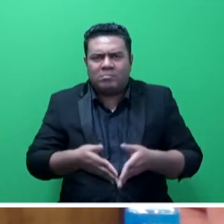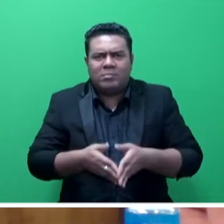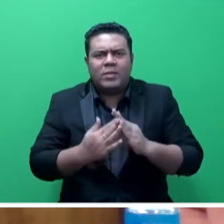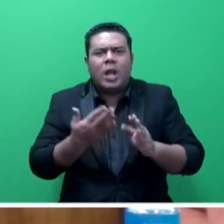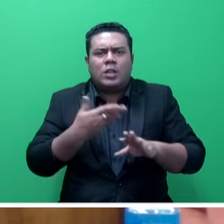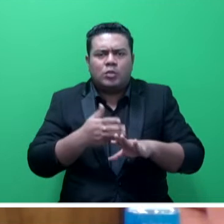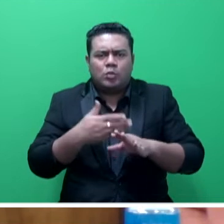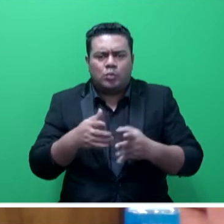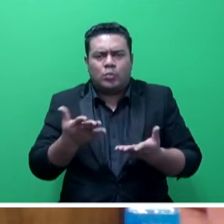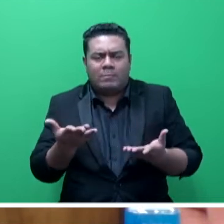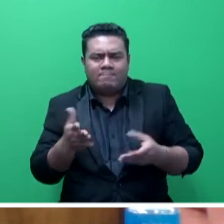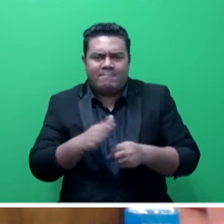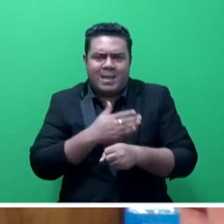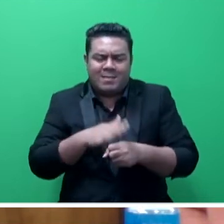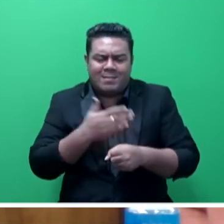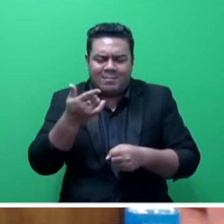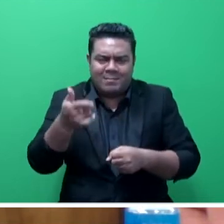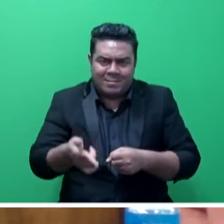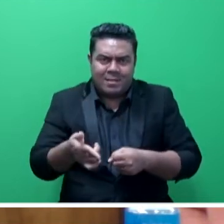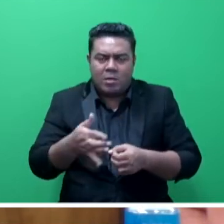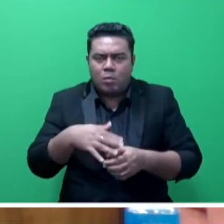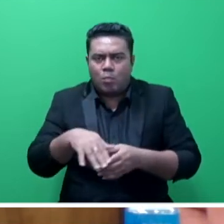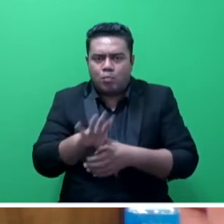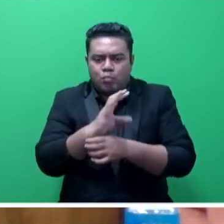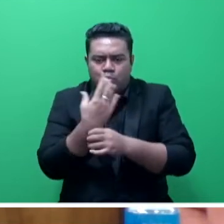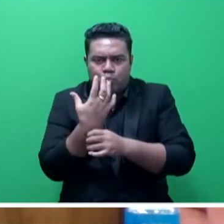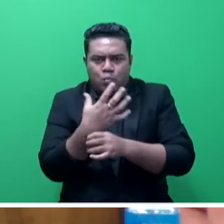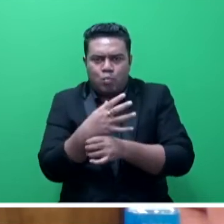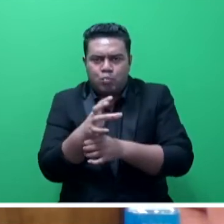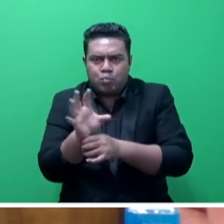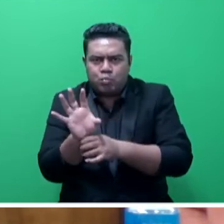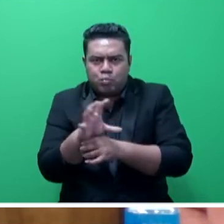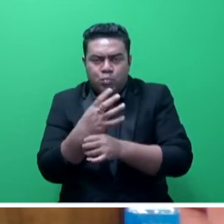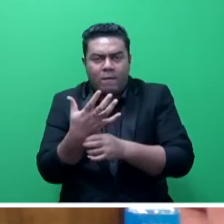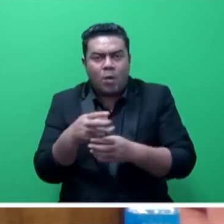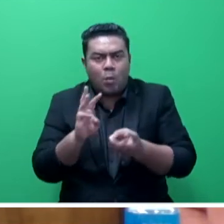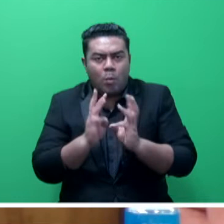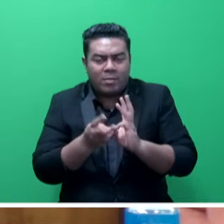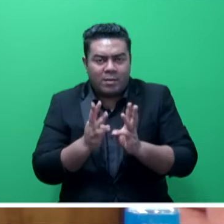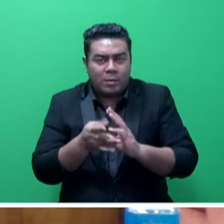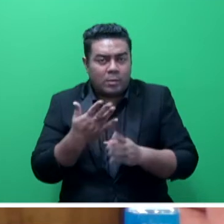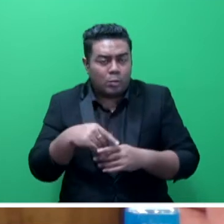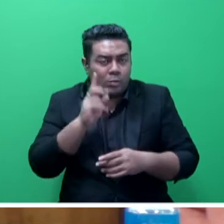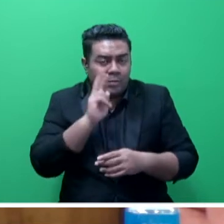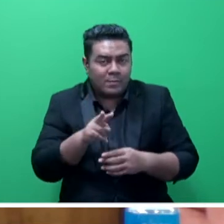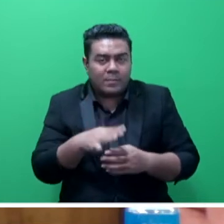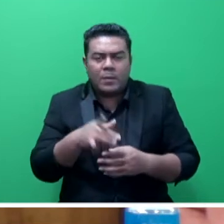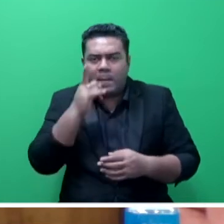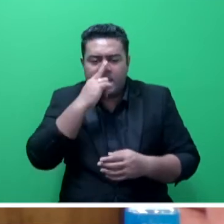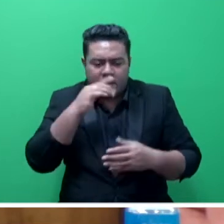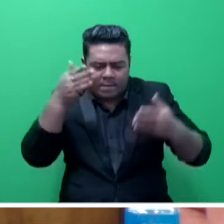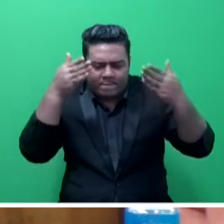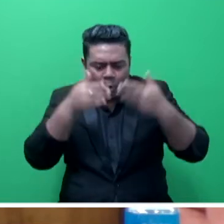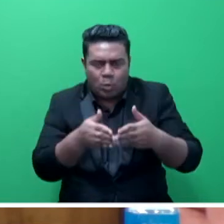facilities, to name a few. Mr. Speaker, sir, recently, the Fiji Met has changed its vision to be a people-focused